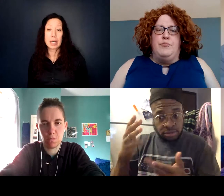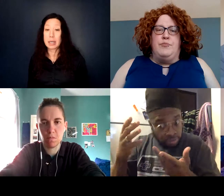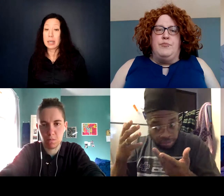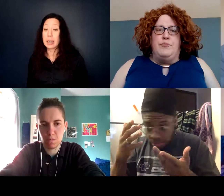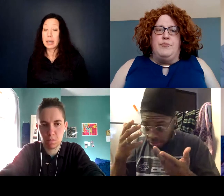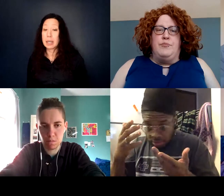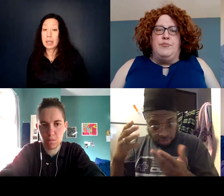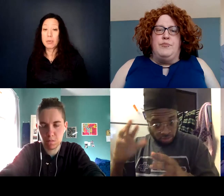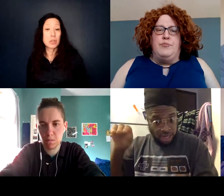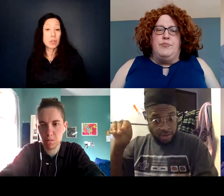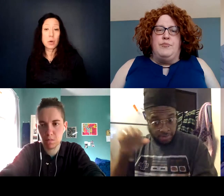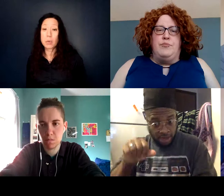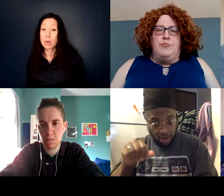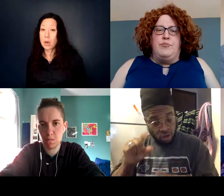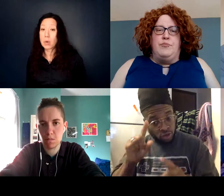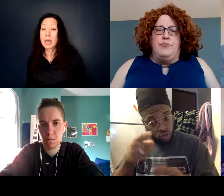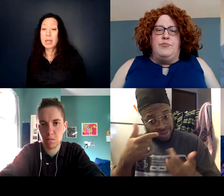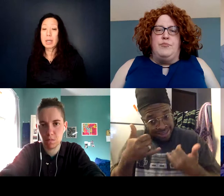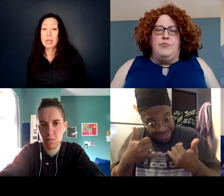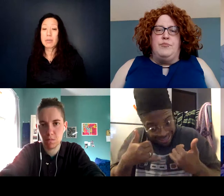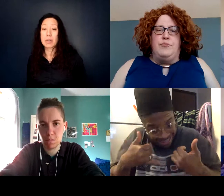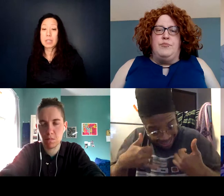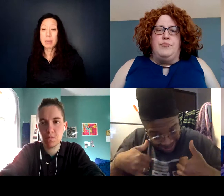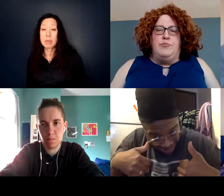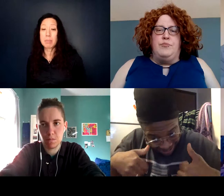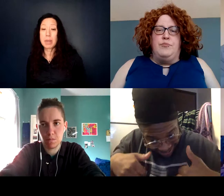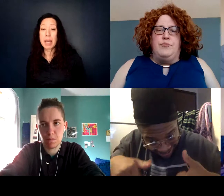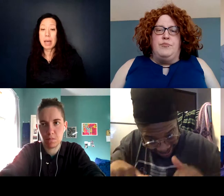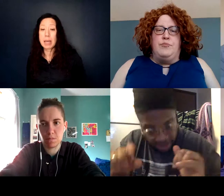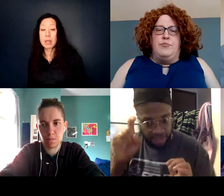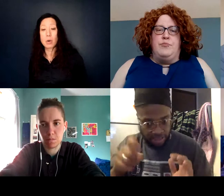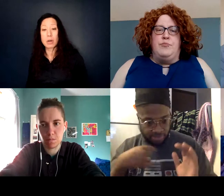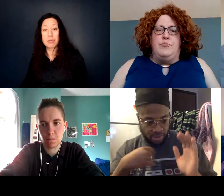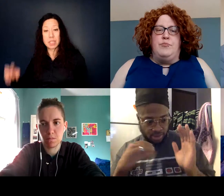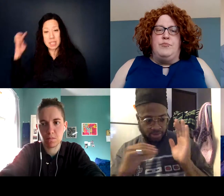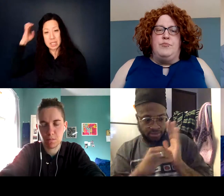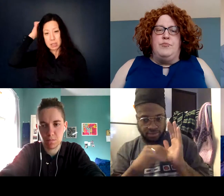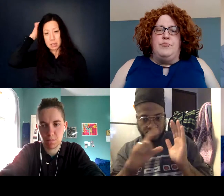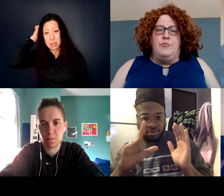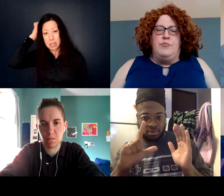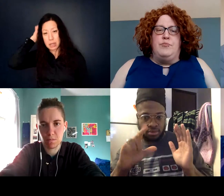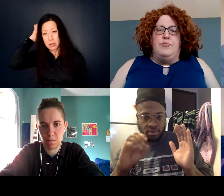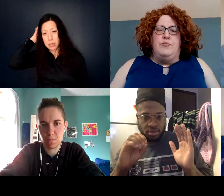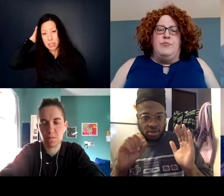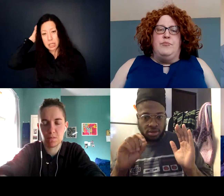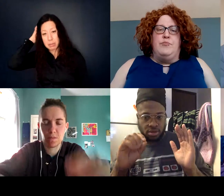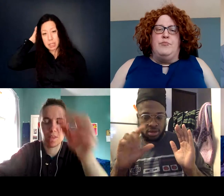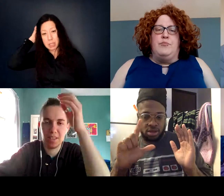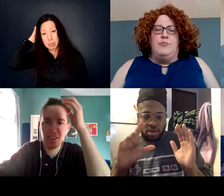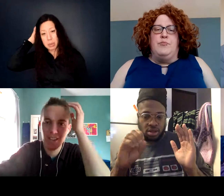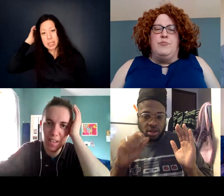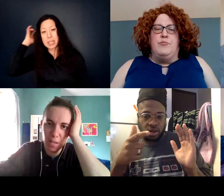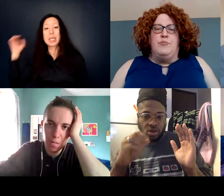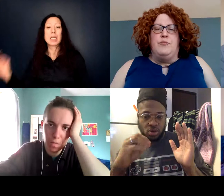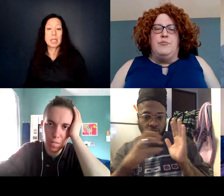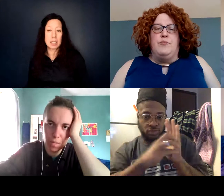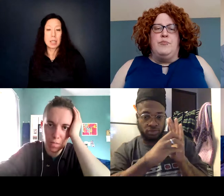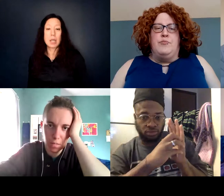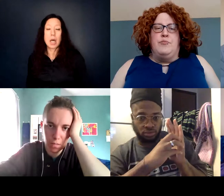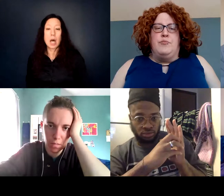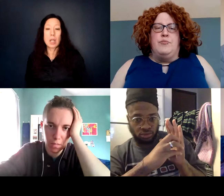track, if we don't know yet if it's going to be paid, or if you still need me to